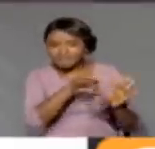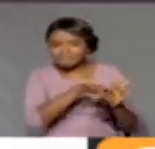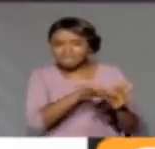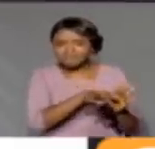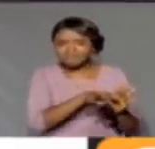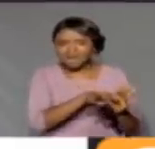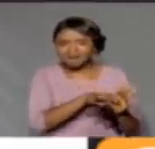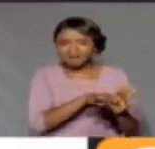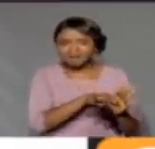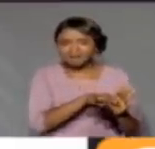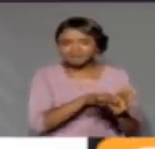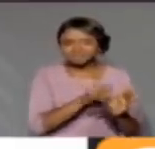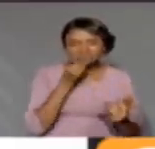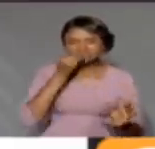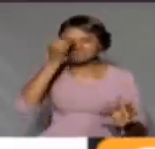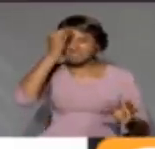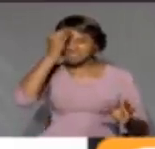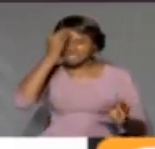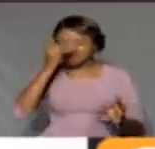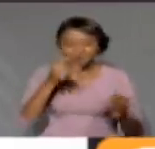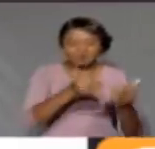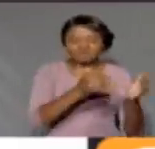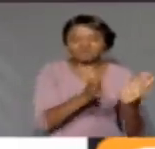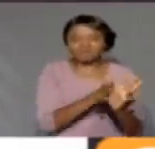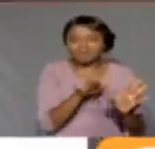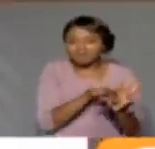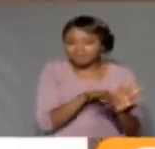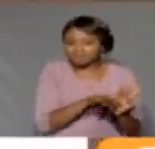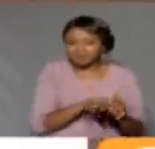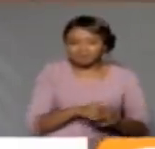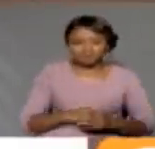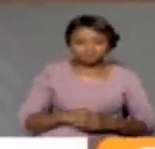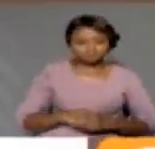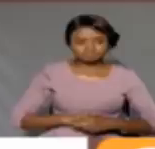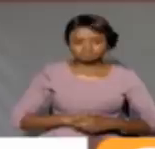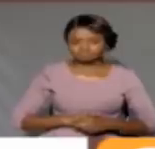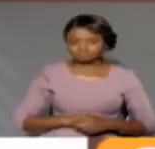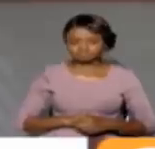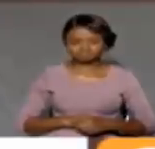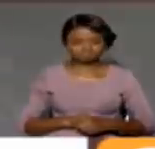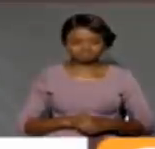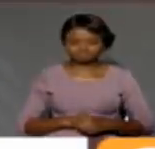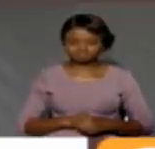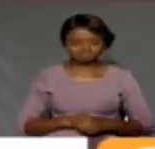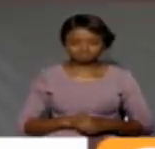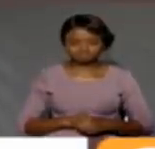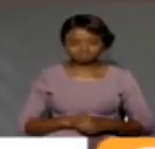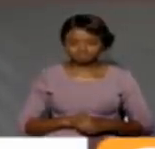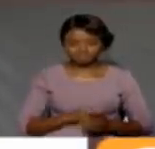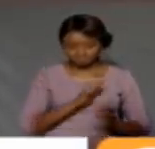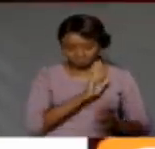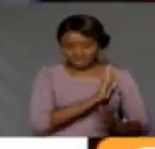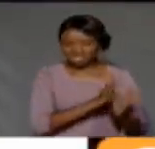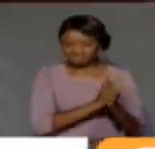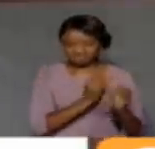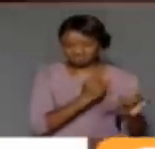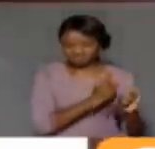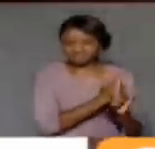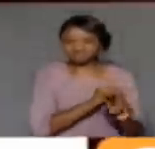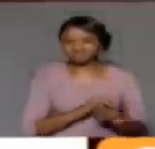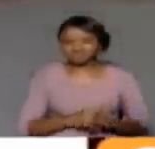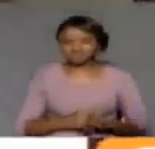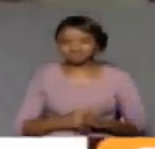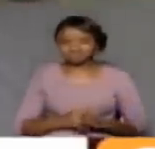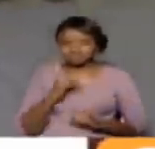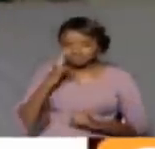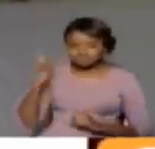and even pretending to be family members, but yours is another story. Wairimu was under